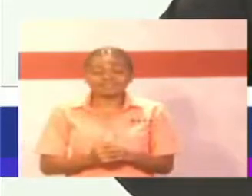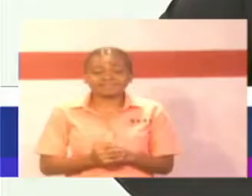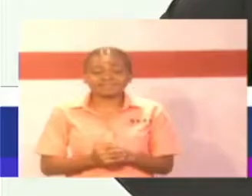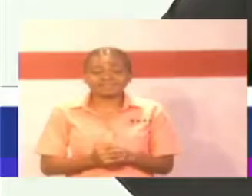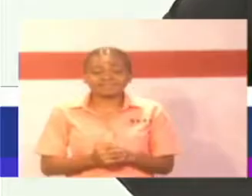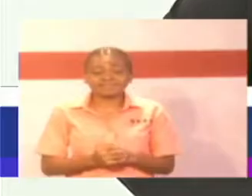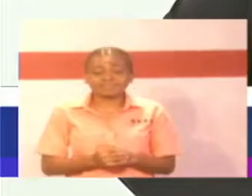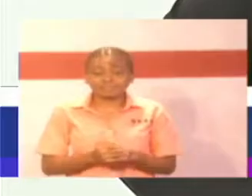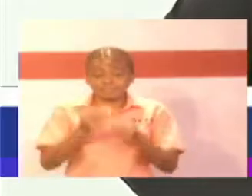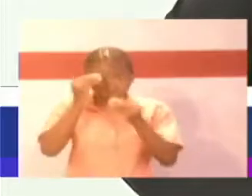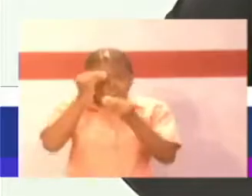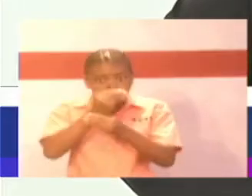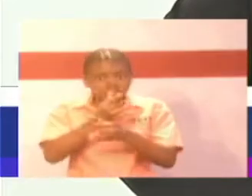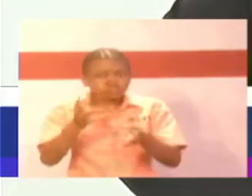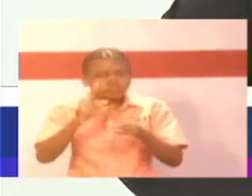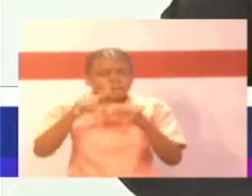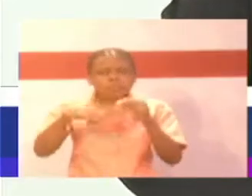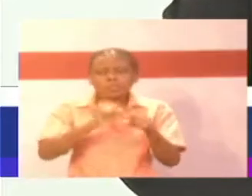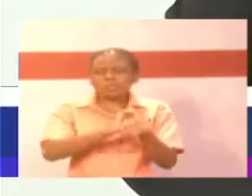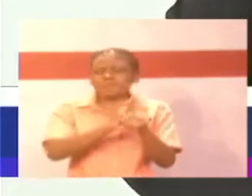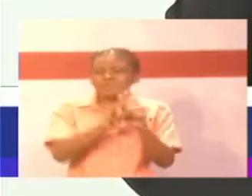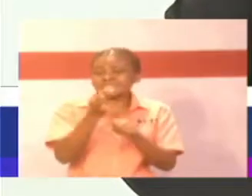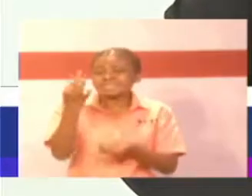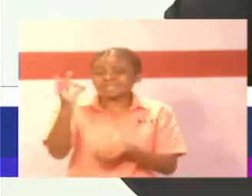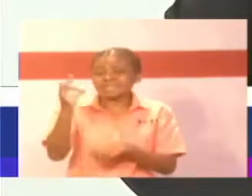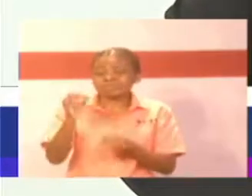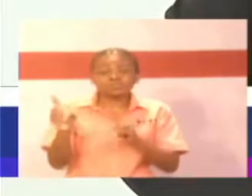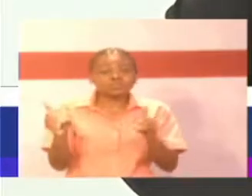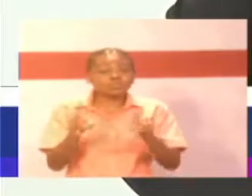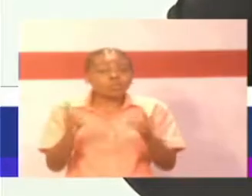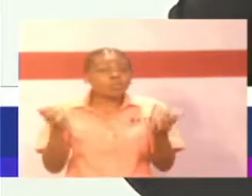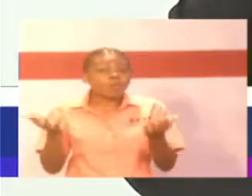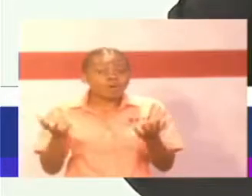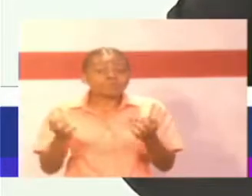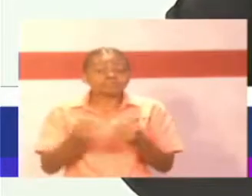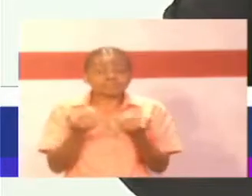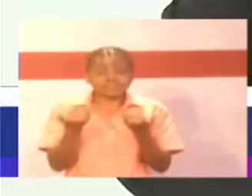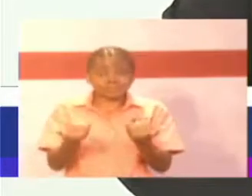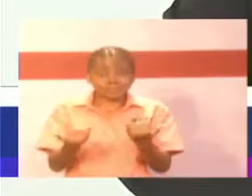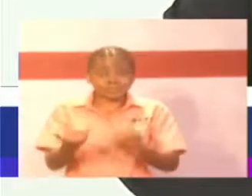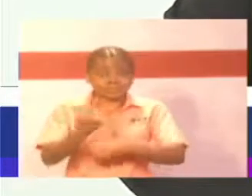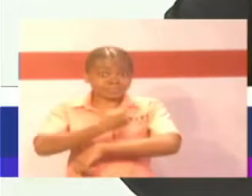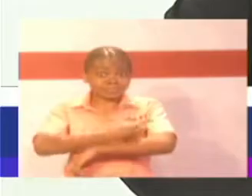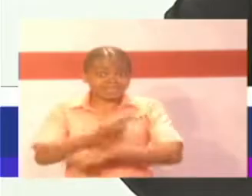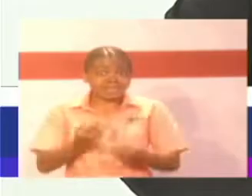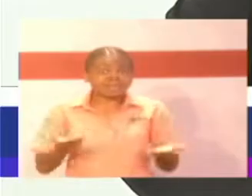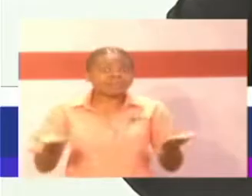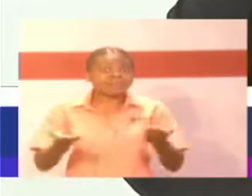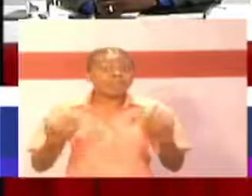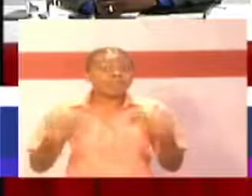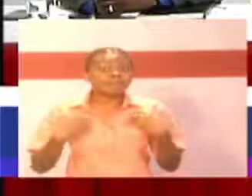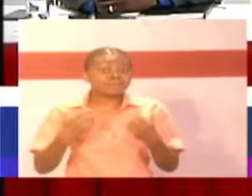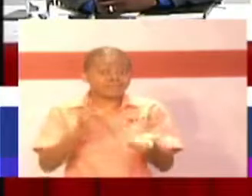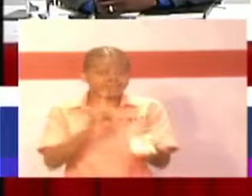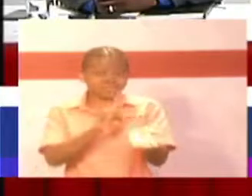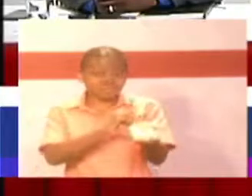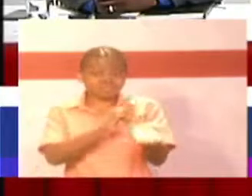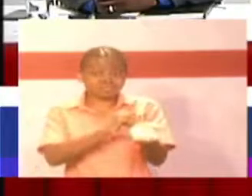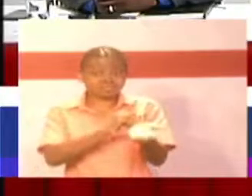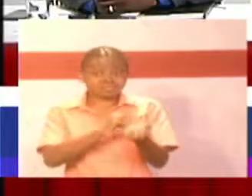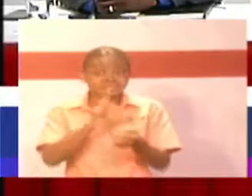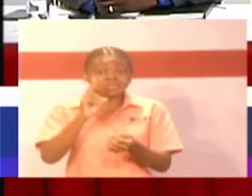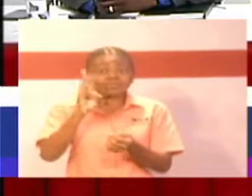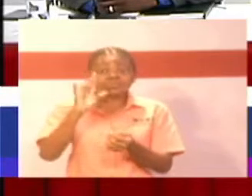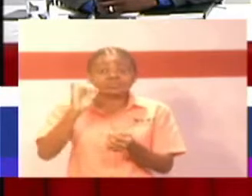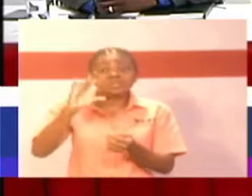national COVID-19 response. Today on our panel of presenters, we have Dr. Miriam Richards, Principal